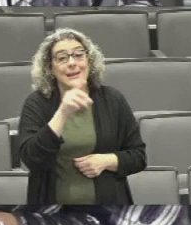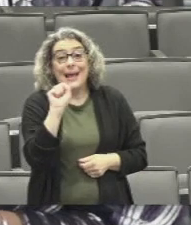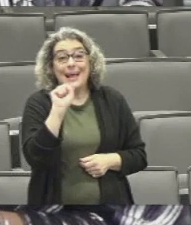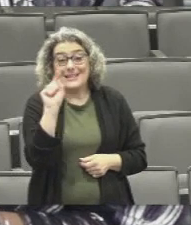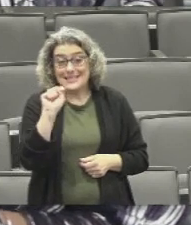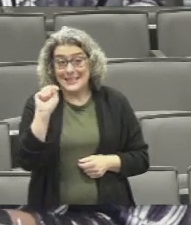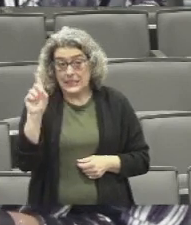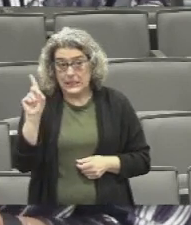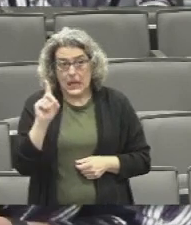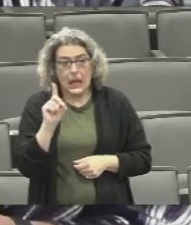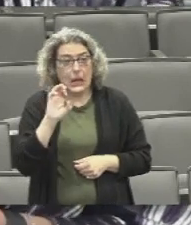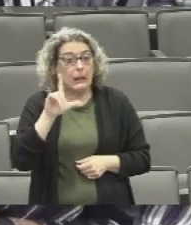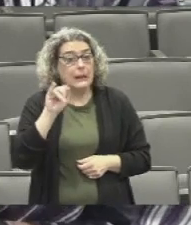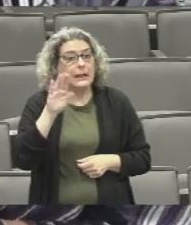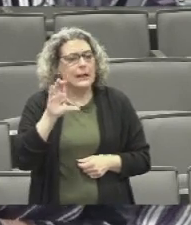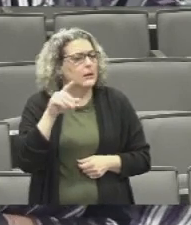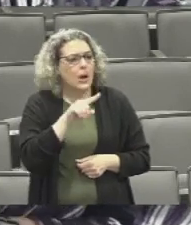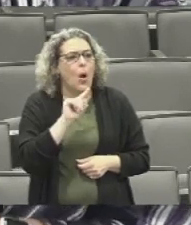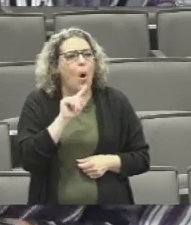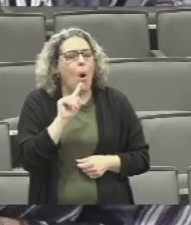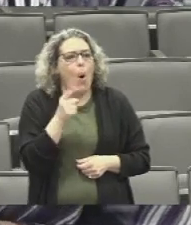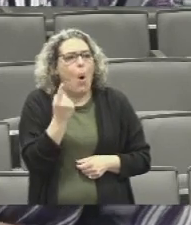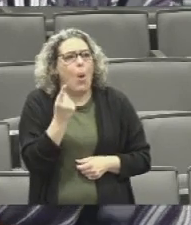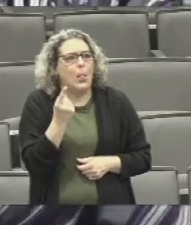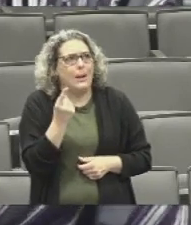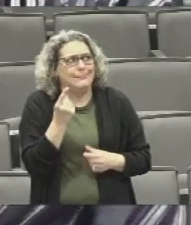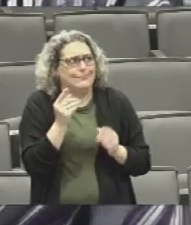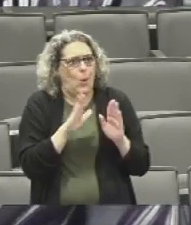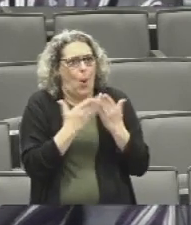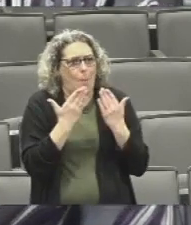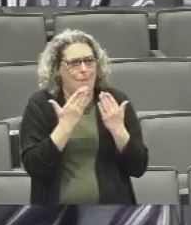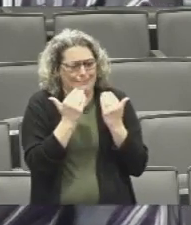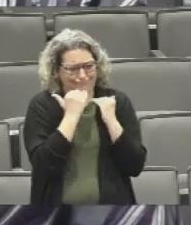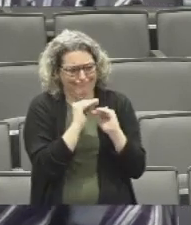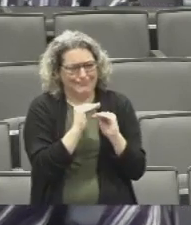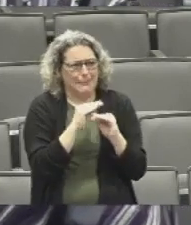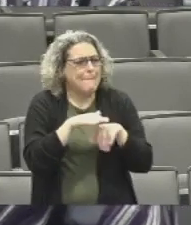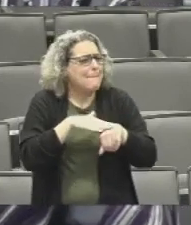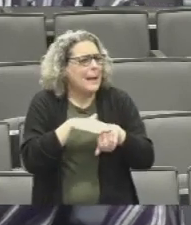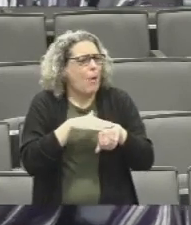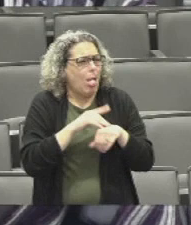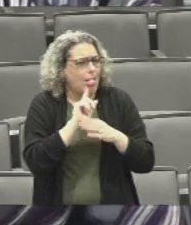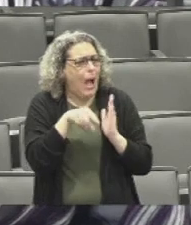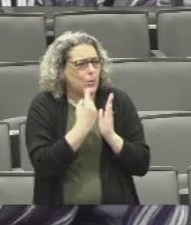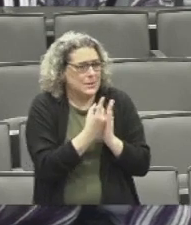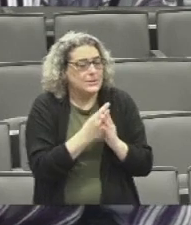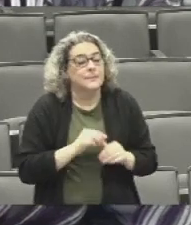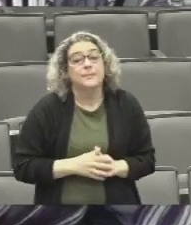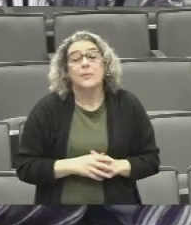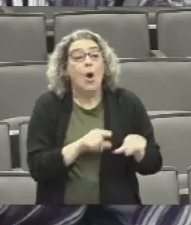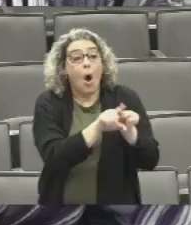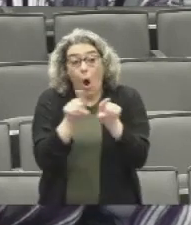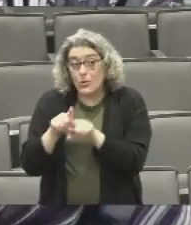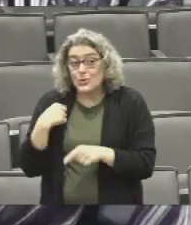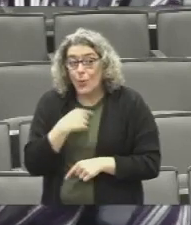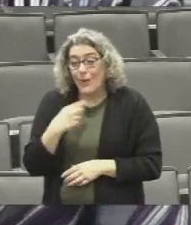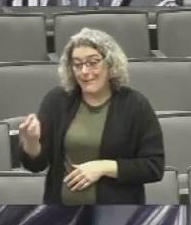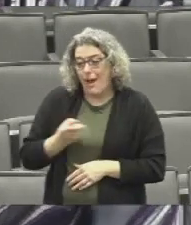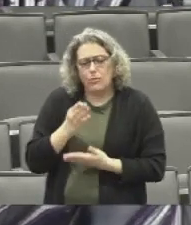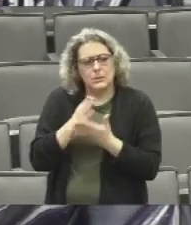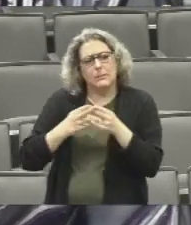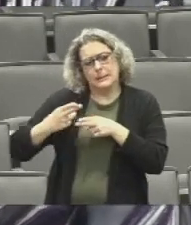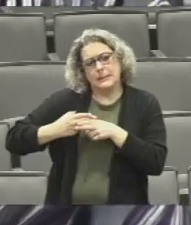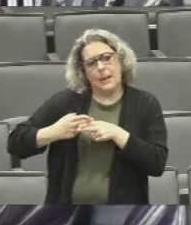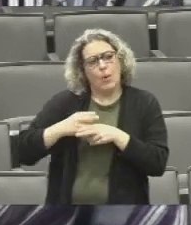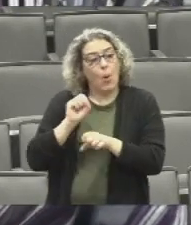clinic is only open at a very minimal rate. And now we have hired also temporary workers from